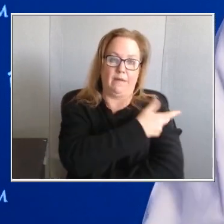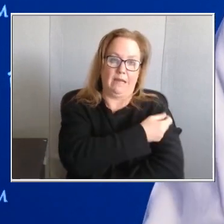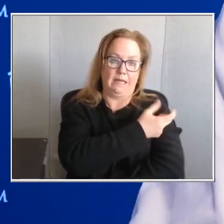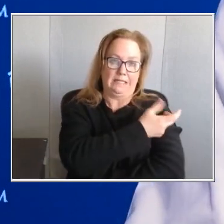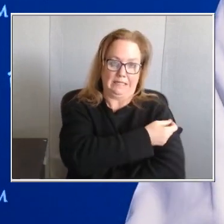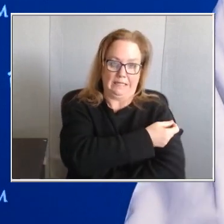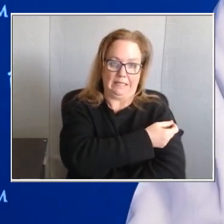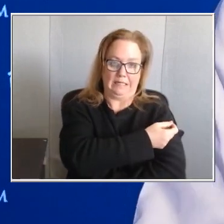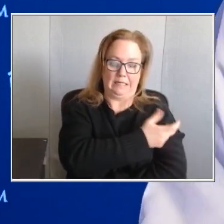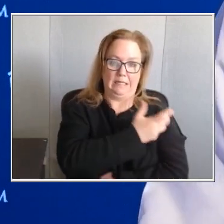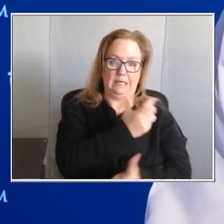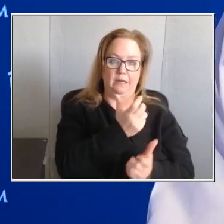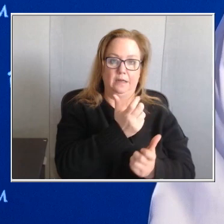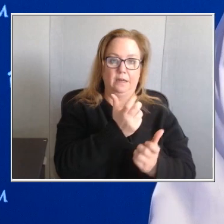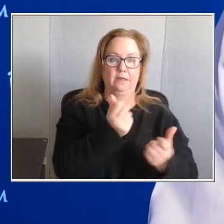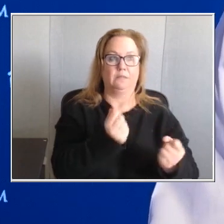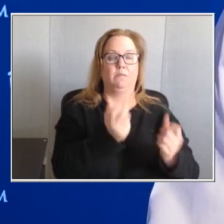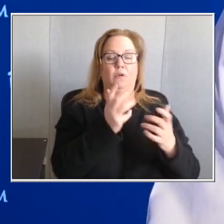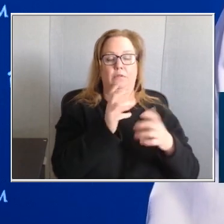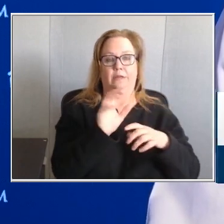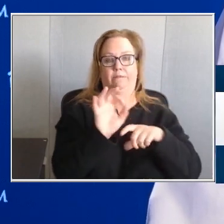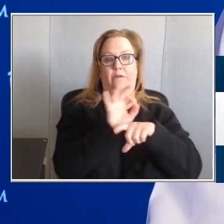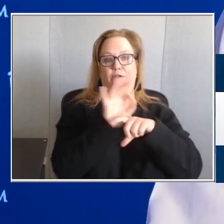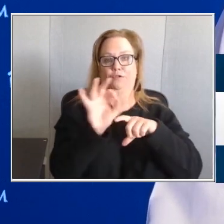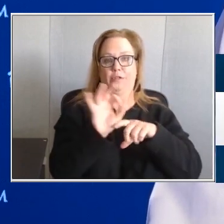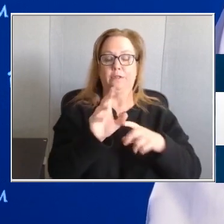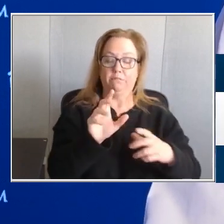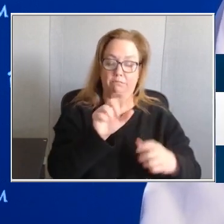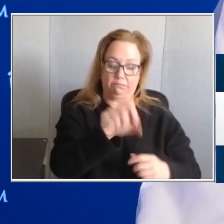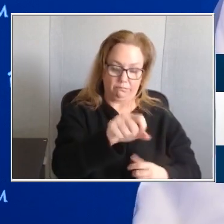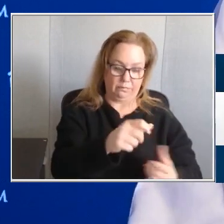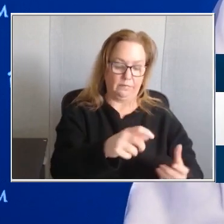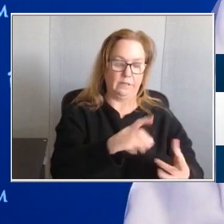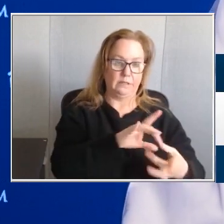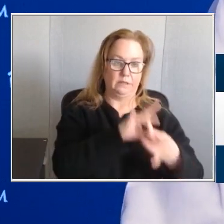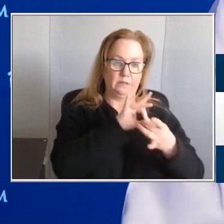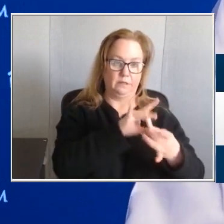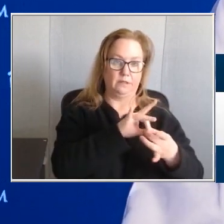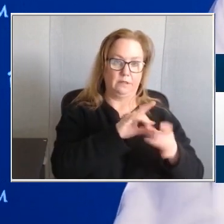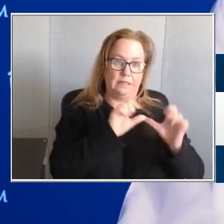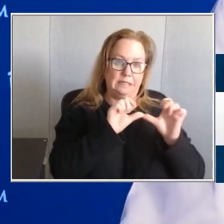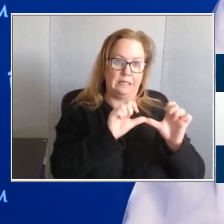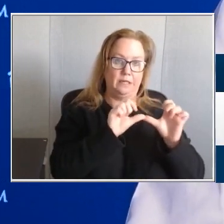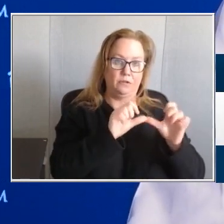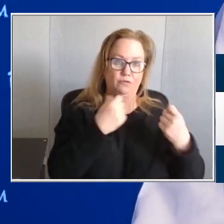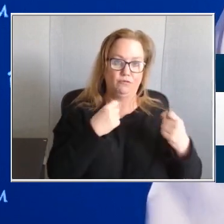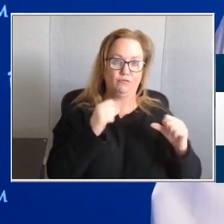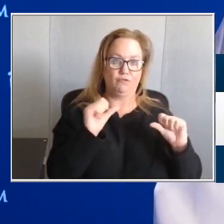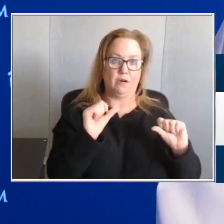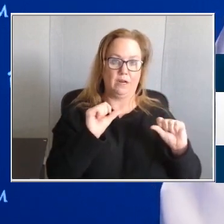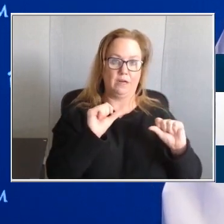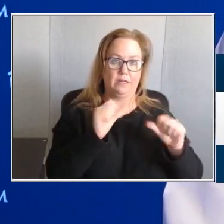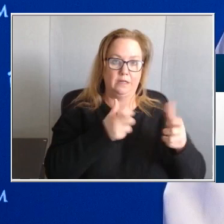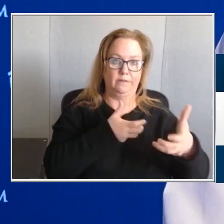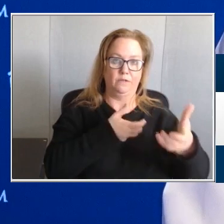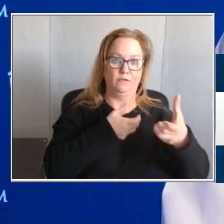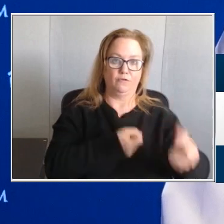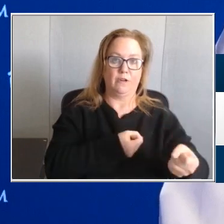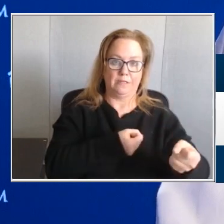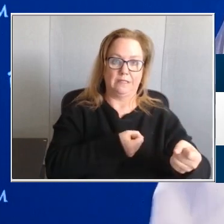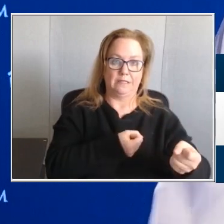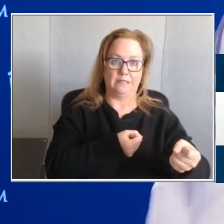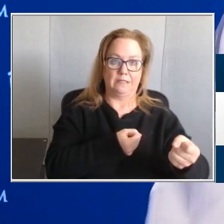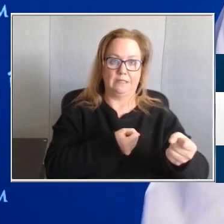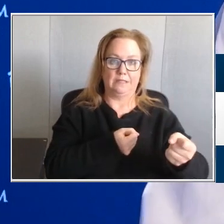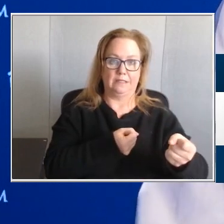it's multifactorial. First of all, I think it does have to do with continuing to try and instill trust in